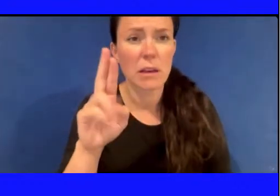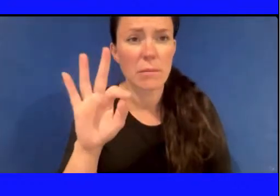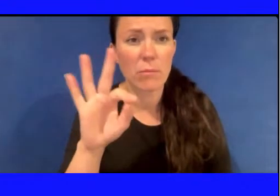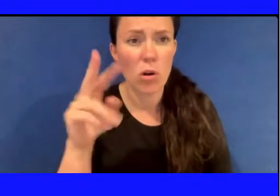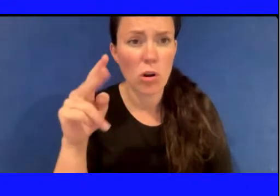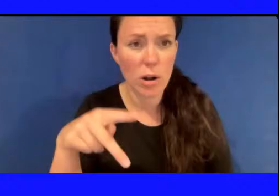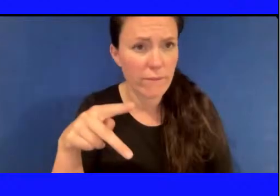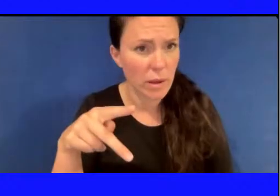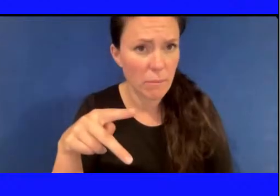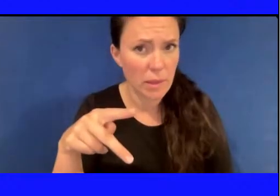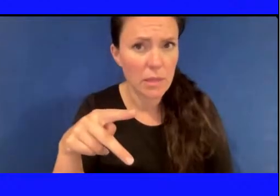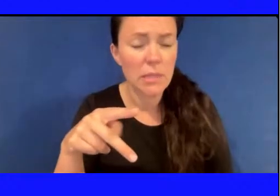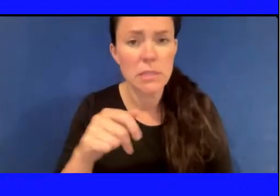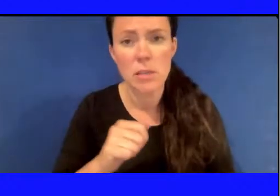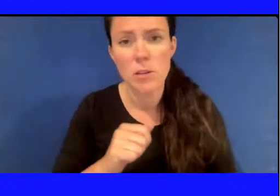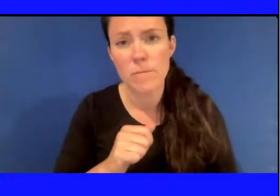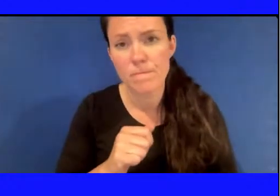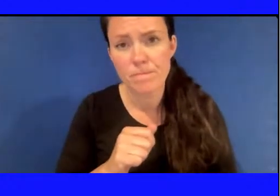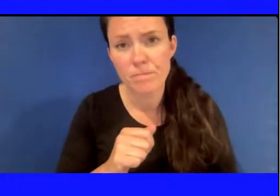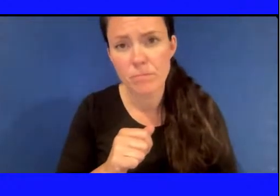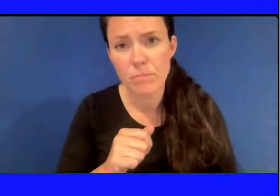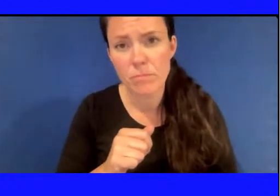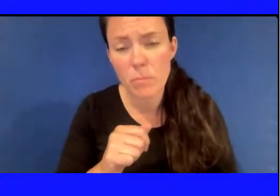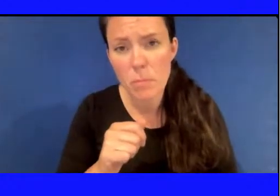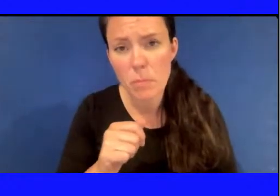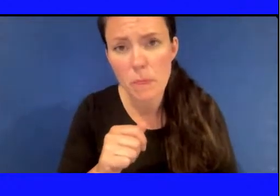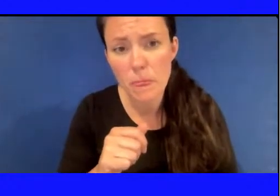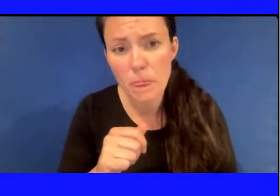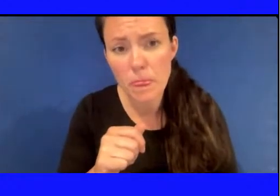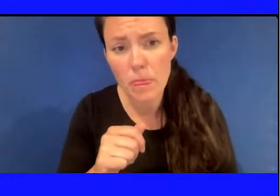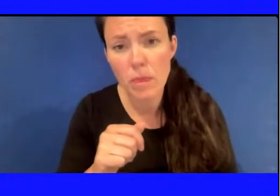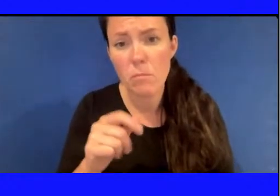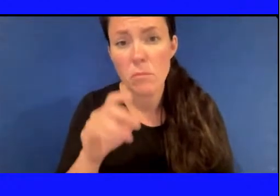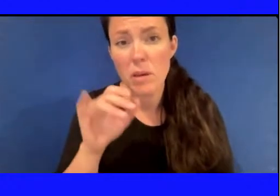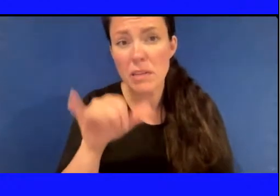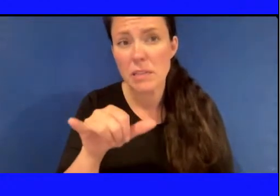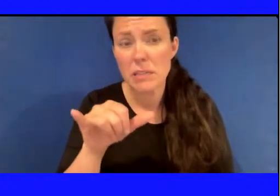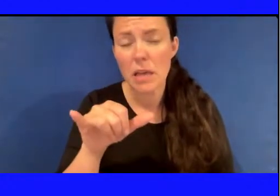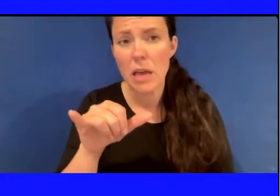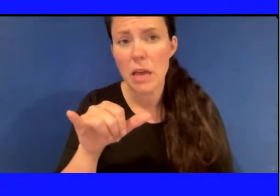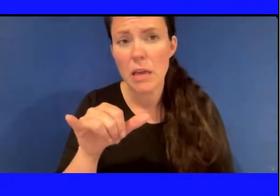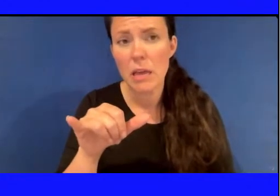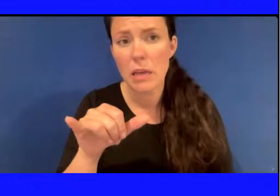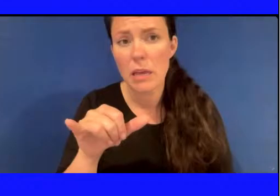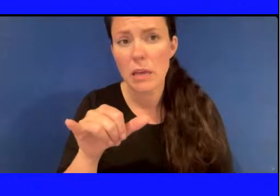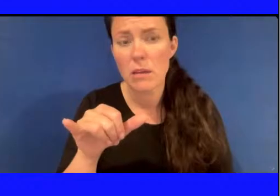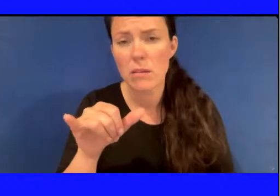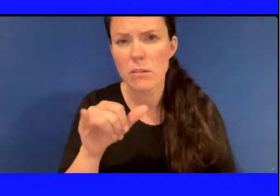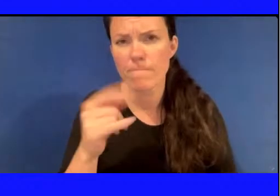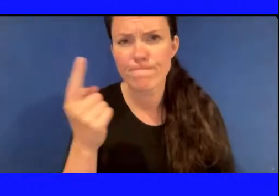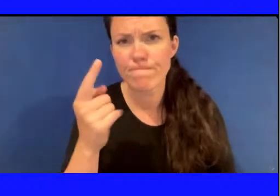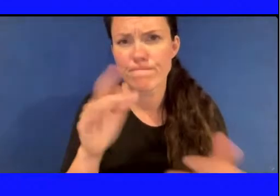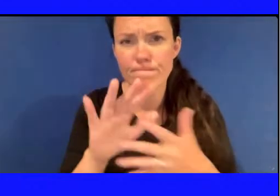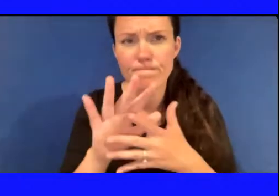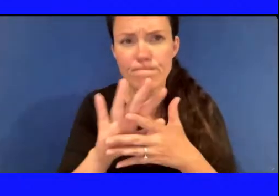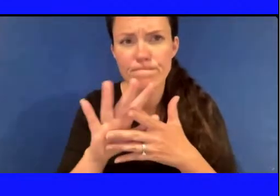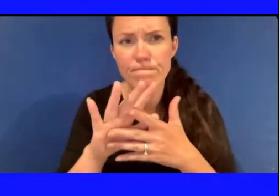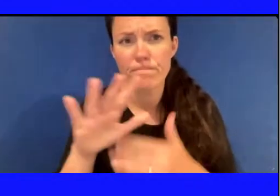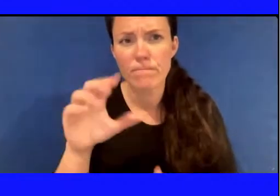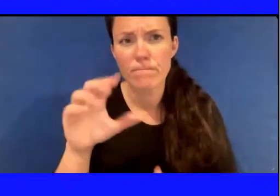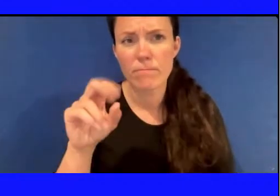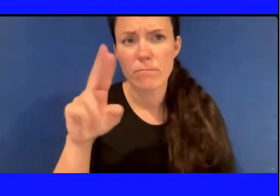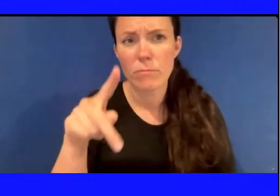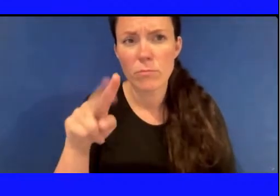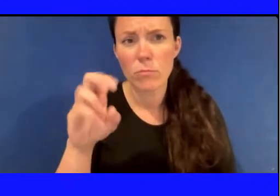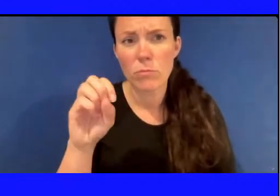sorry, we're WMPE Corporation. And so what we're looking for is some kind